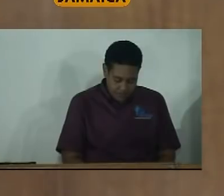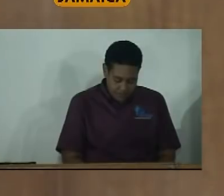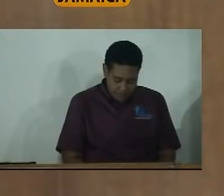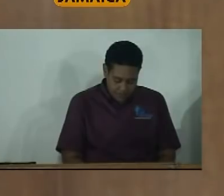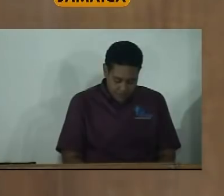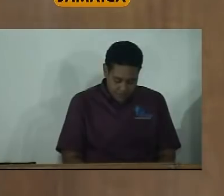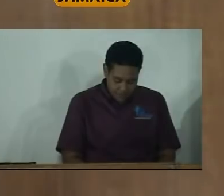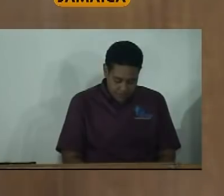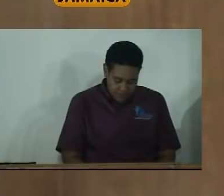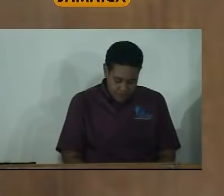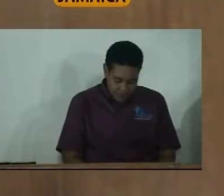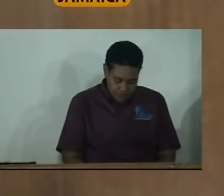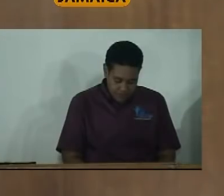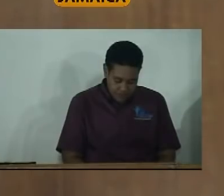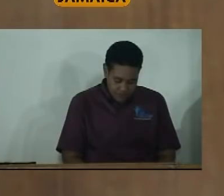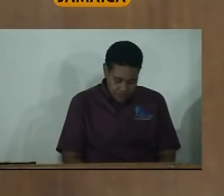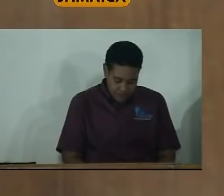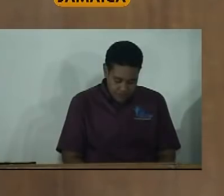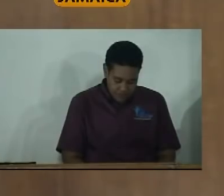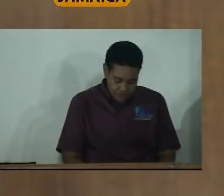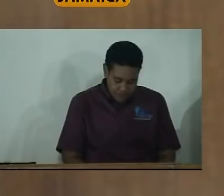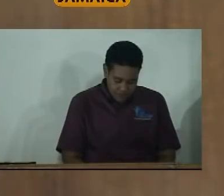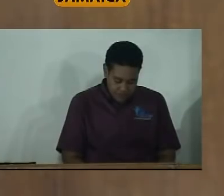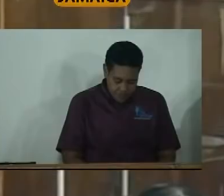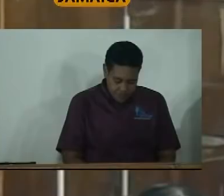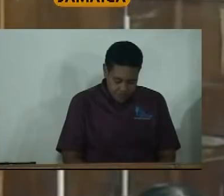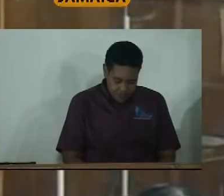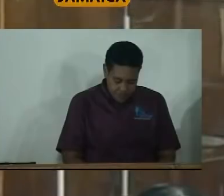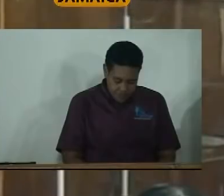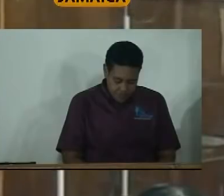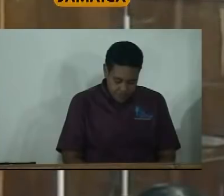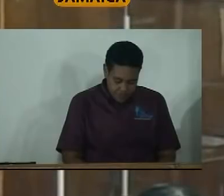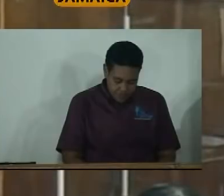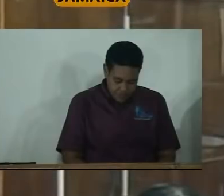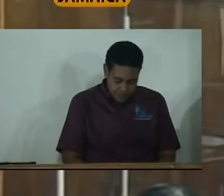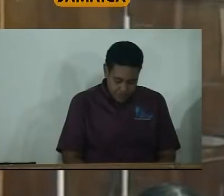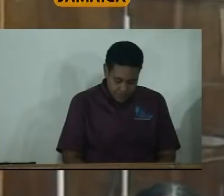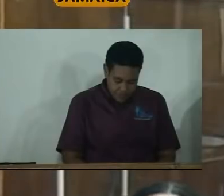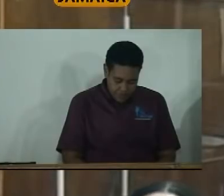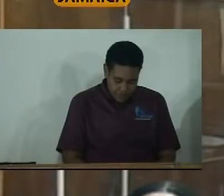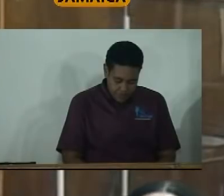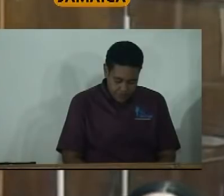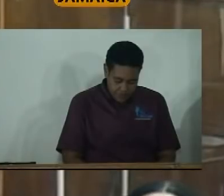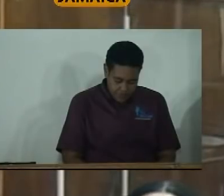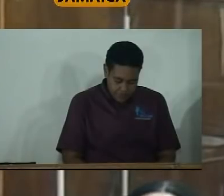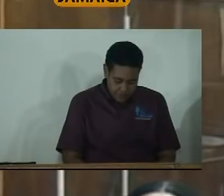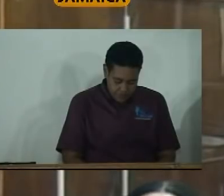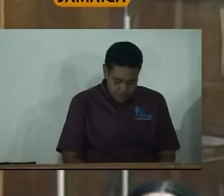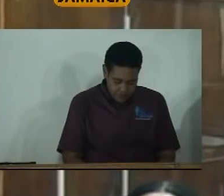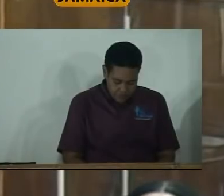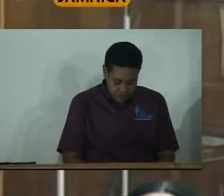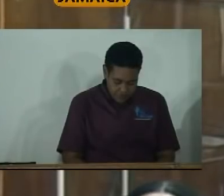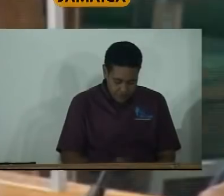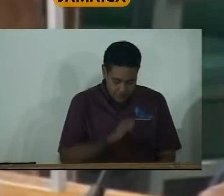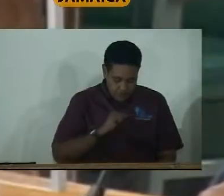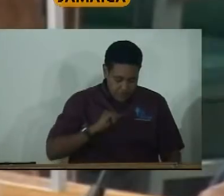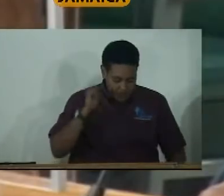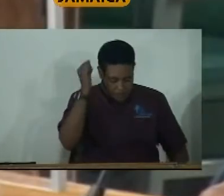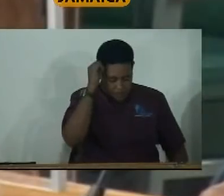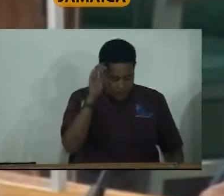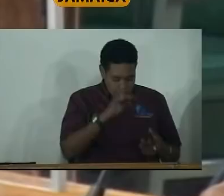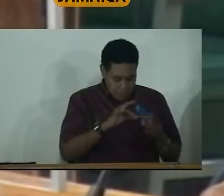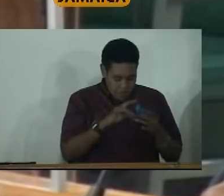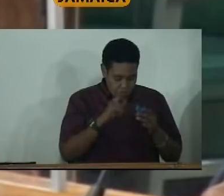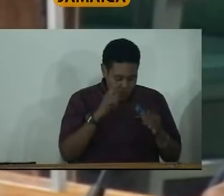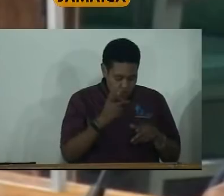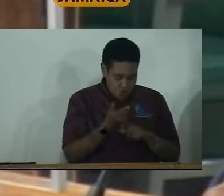Senator Bunting spoke to it, and he spoke to the loans. There's a concept that we call